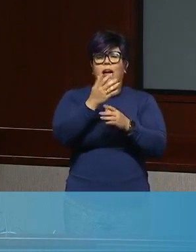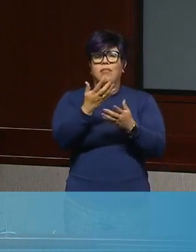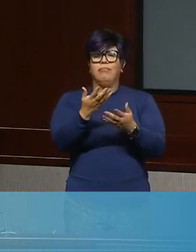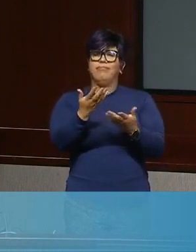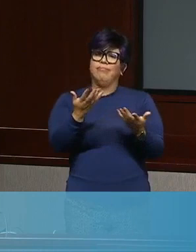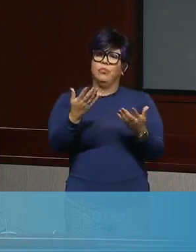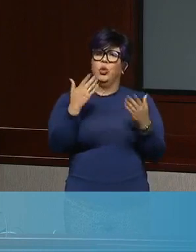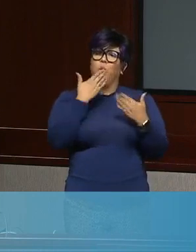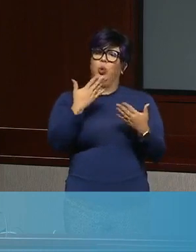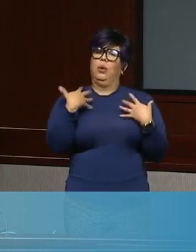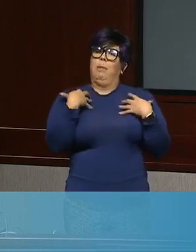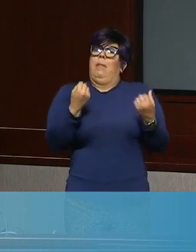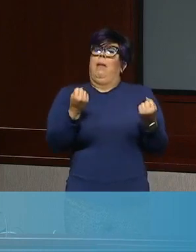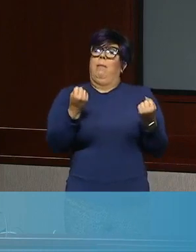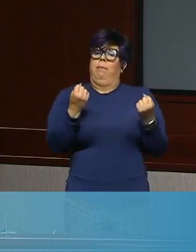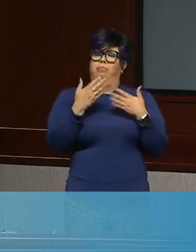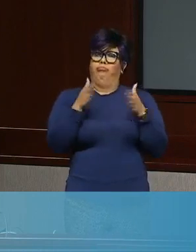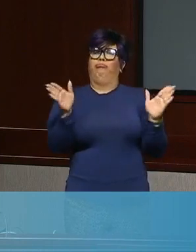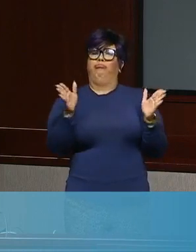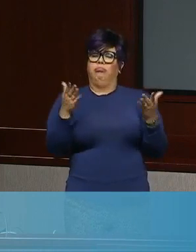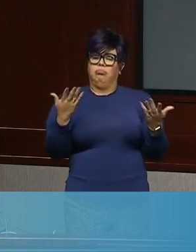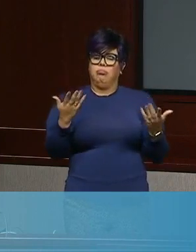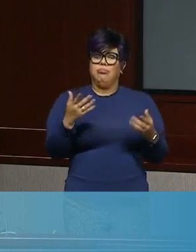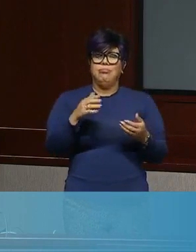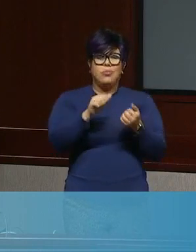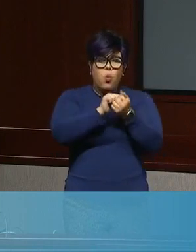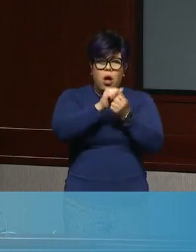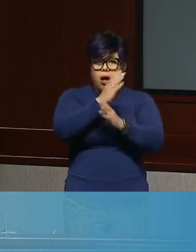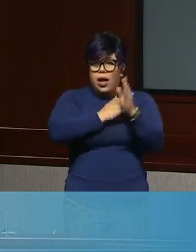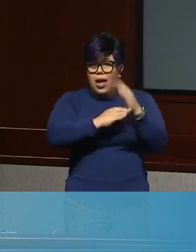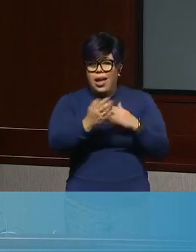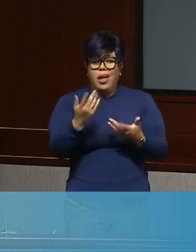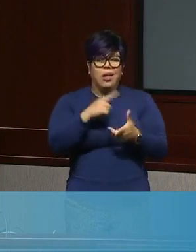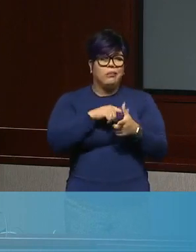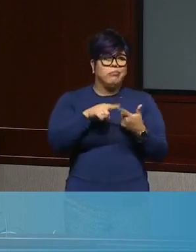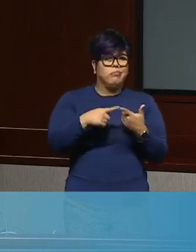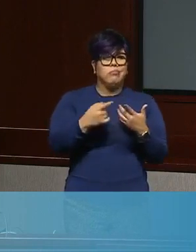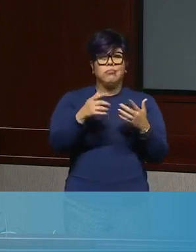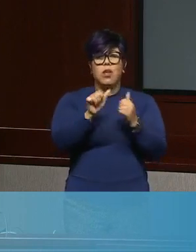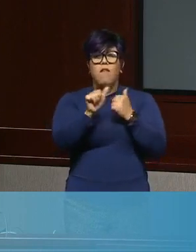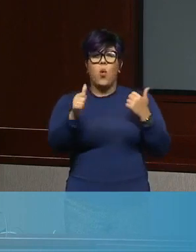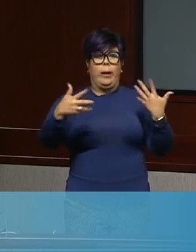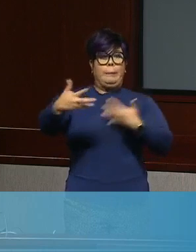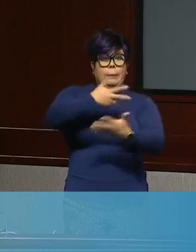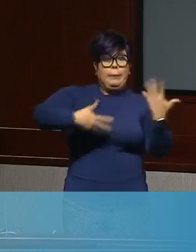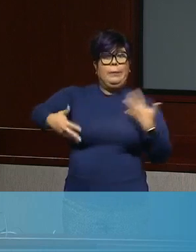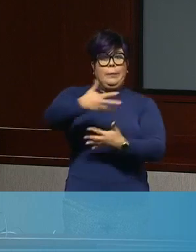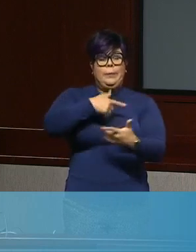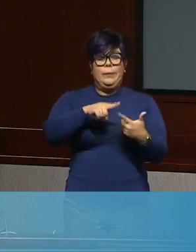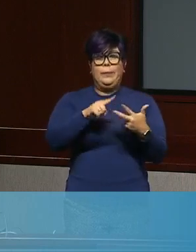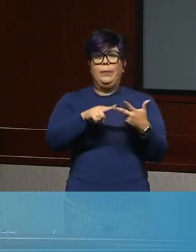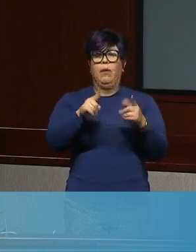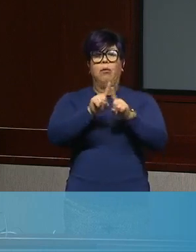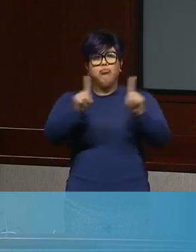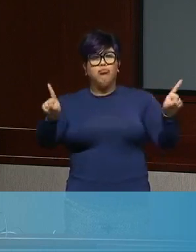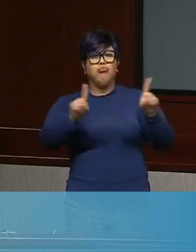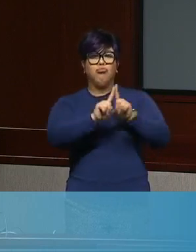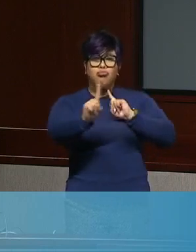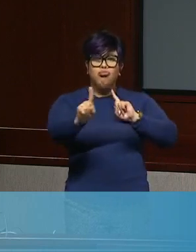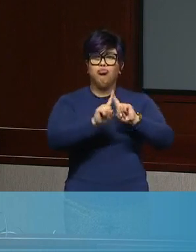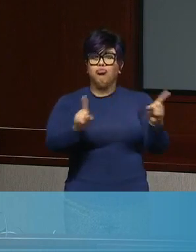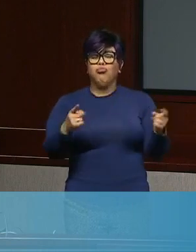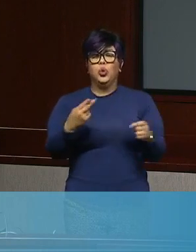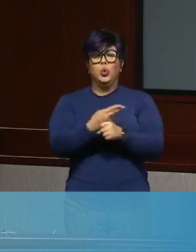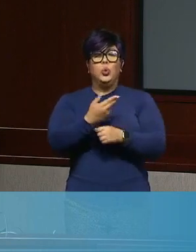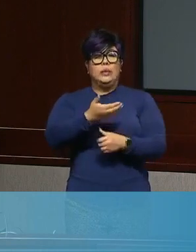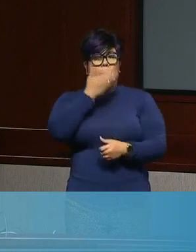practices in a rigorous way. Wash your hands, avoid crowds, distance, wear a